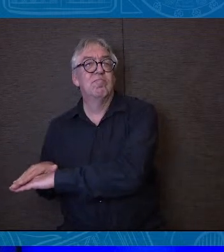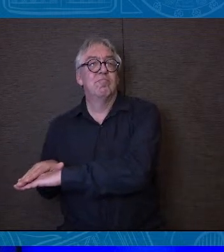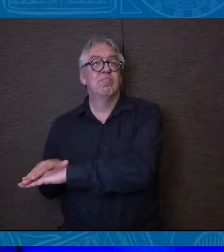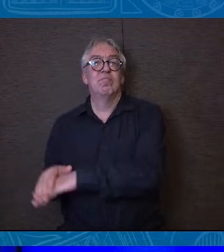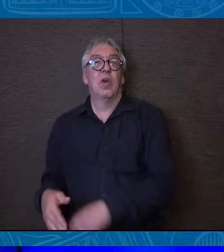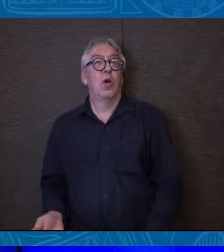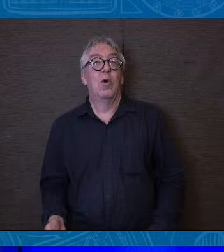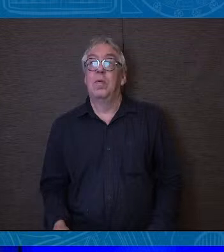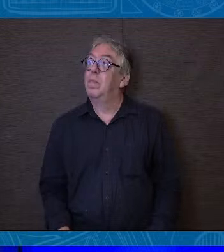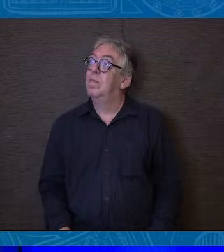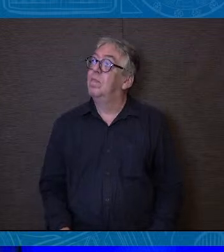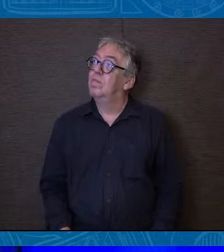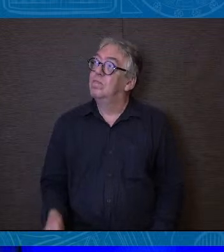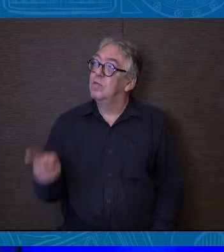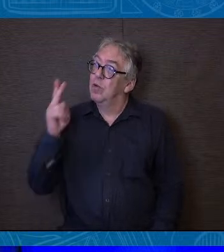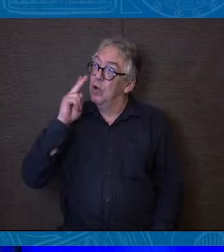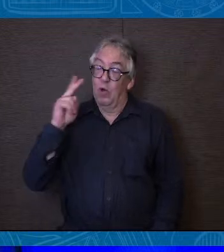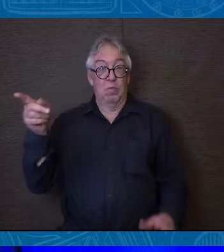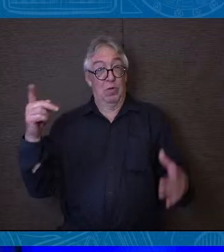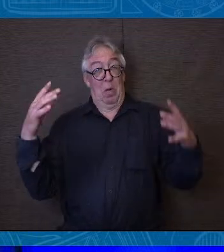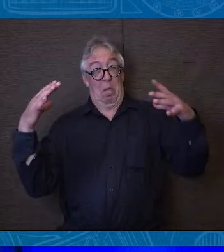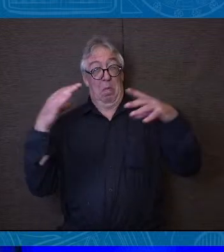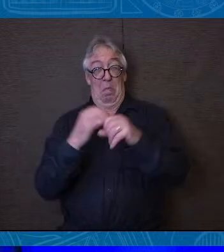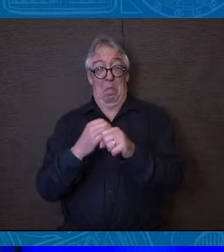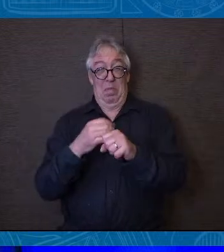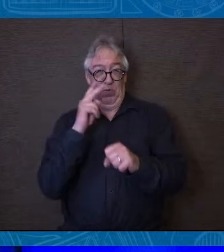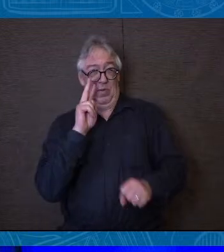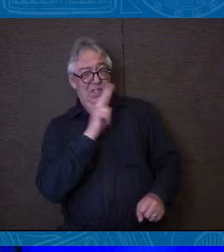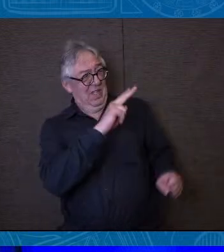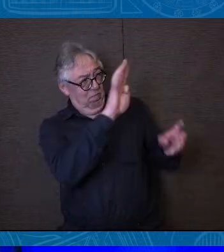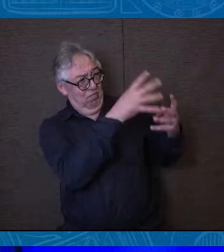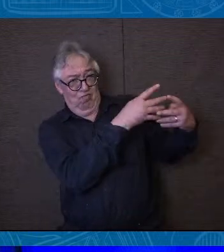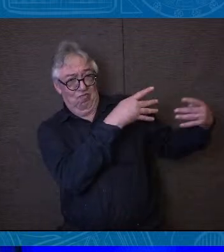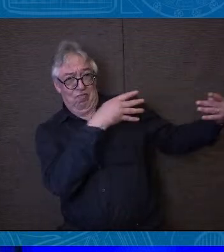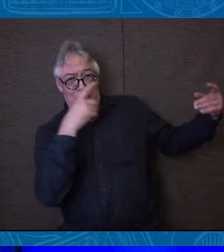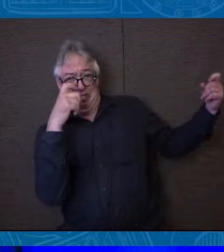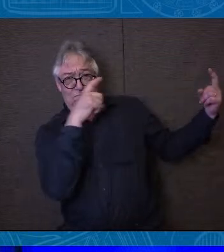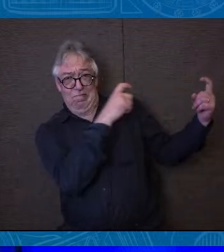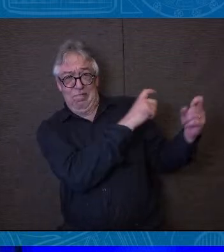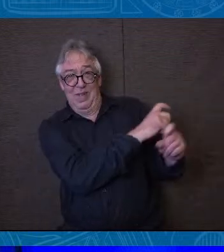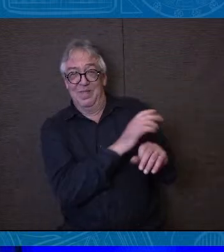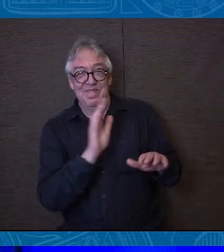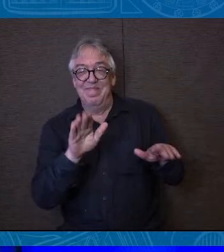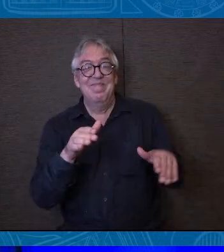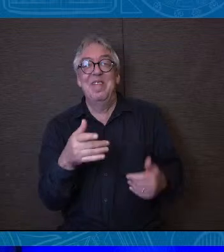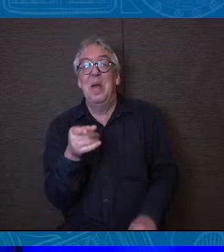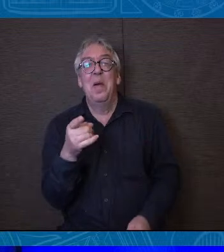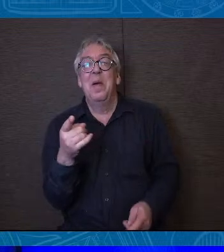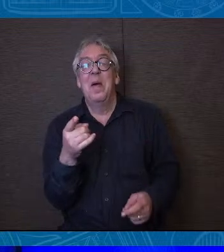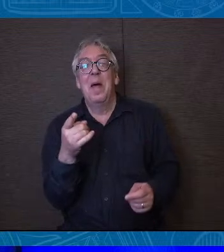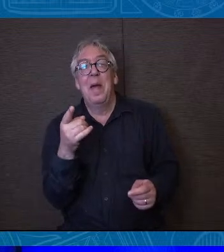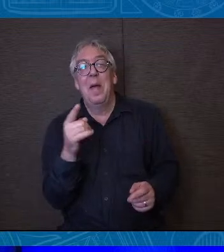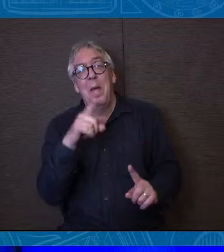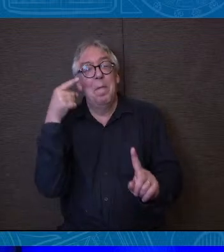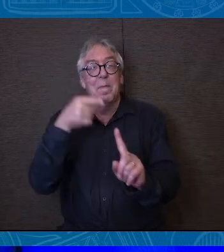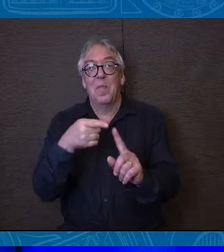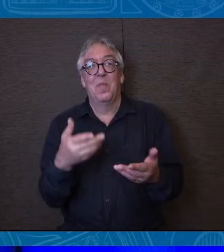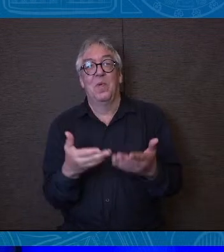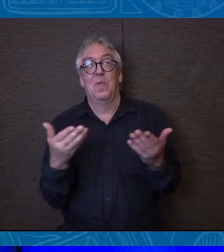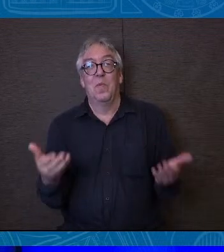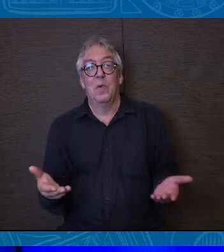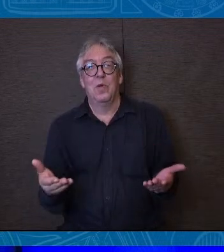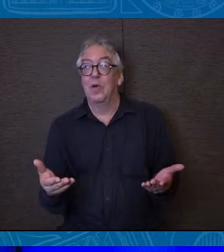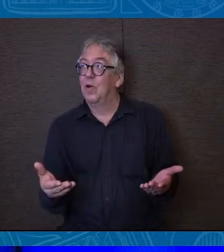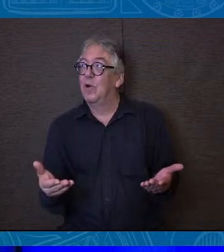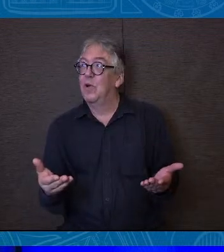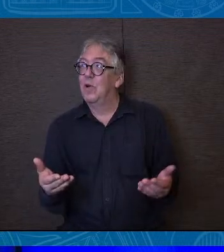there of the CAP message. And one important thing to see over here as well, that in the image that you see,